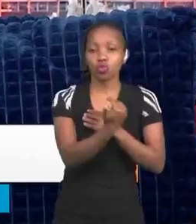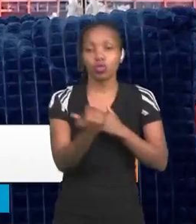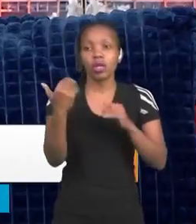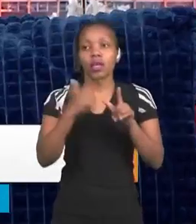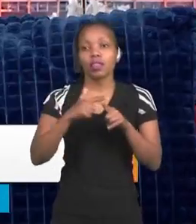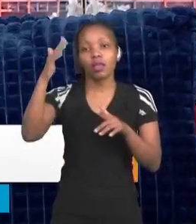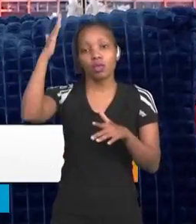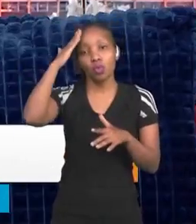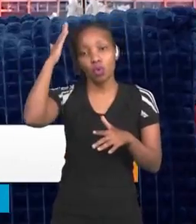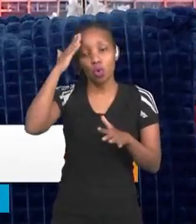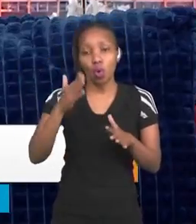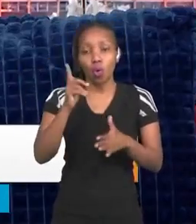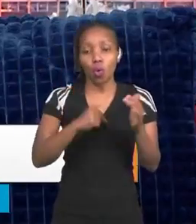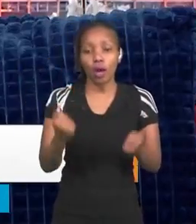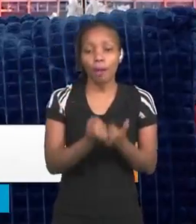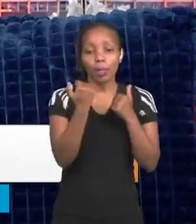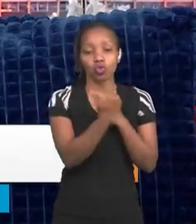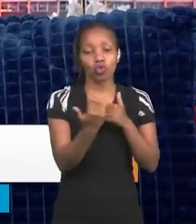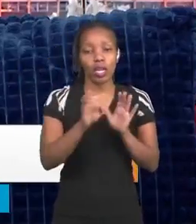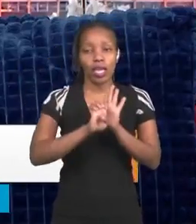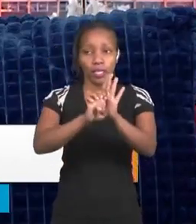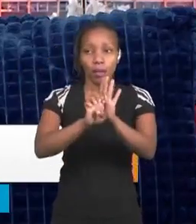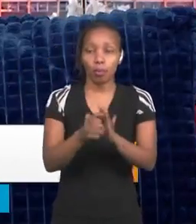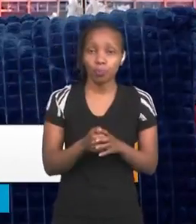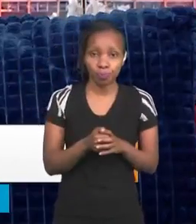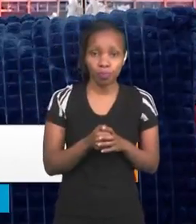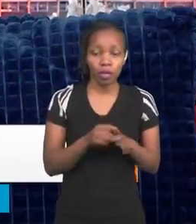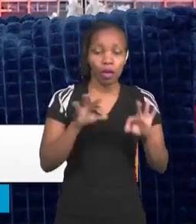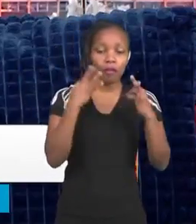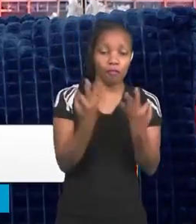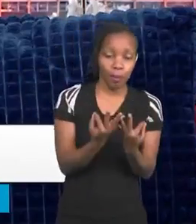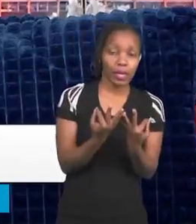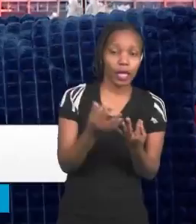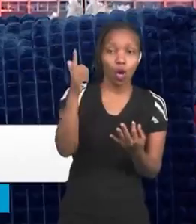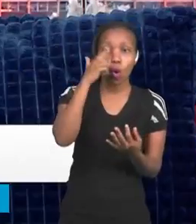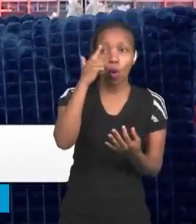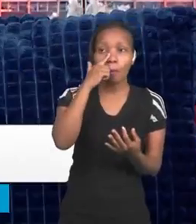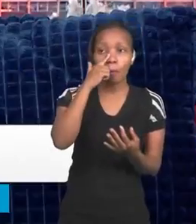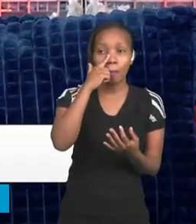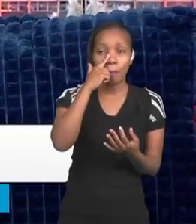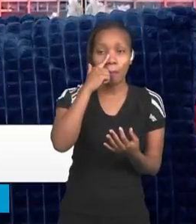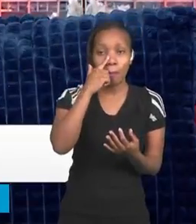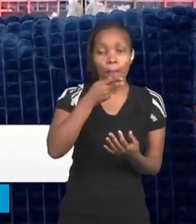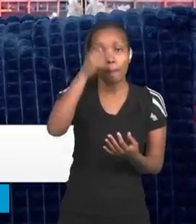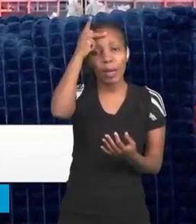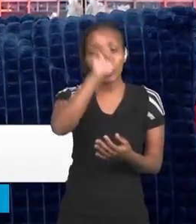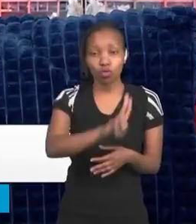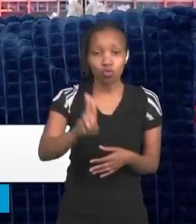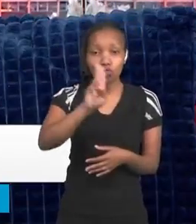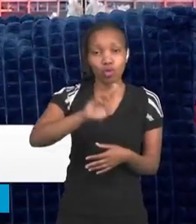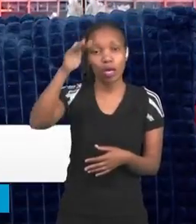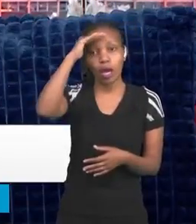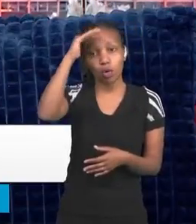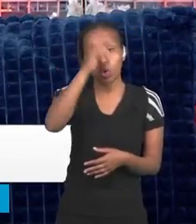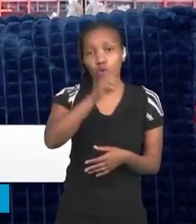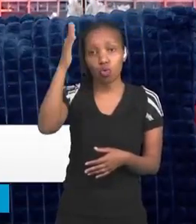are going to turn out. Mm-hmm. I'll give an example. Like if at home the parent is using alcohol, and you know that's the most